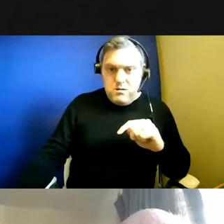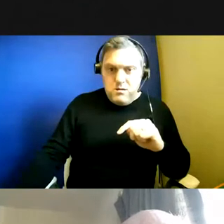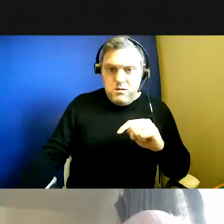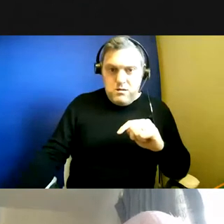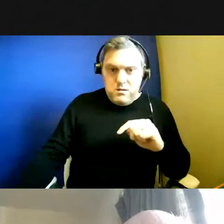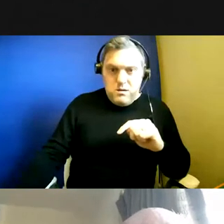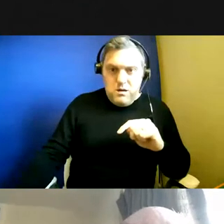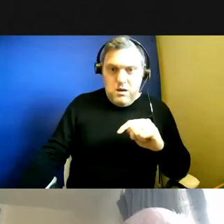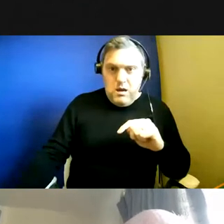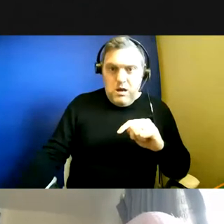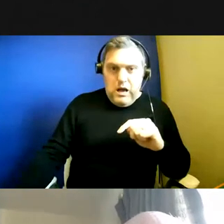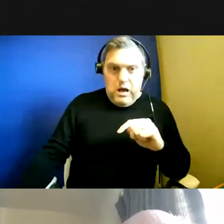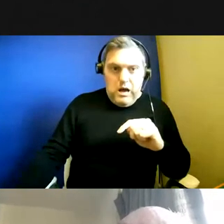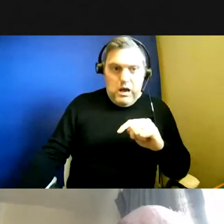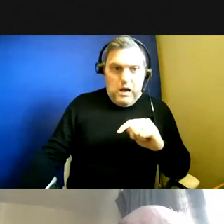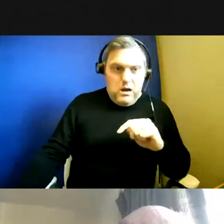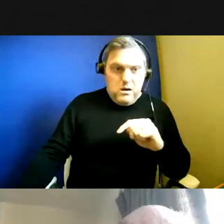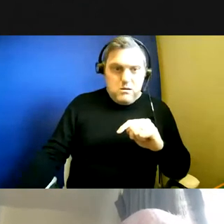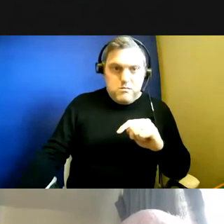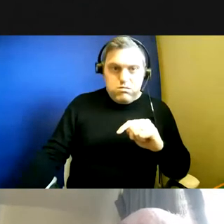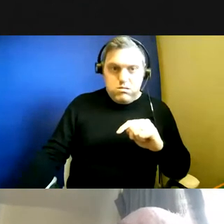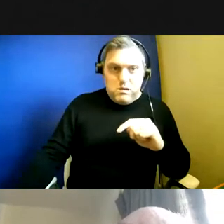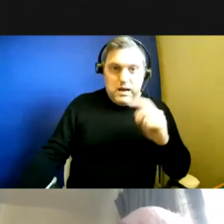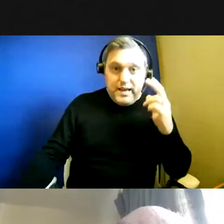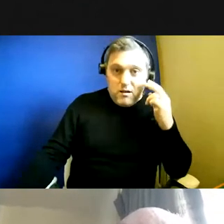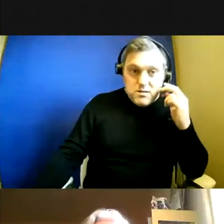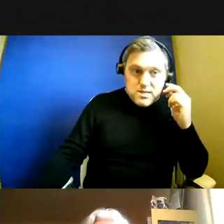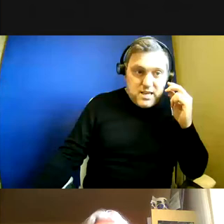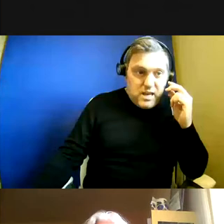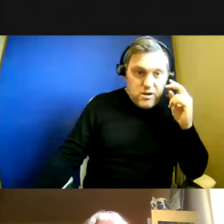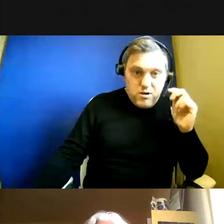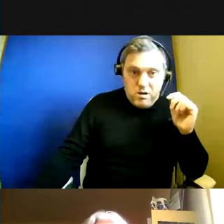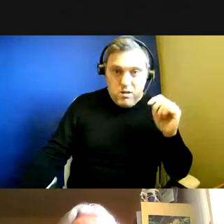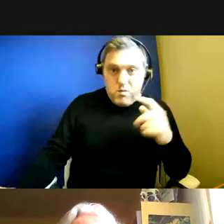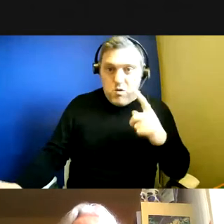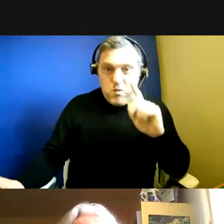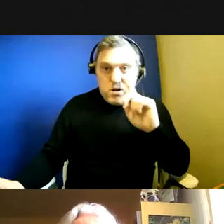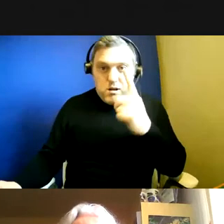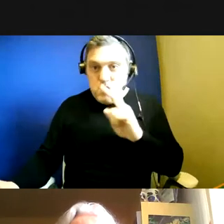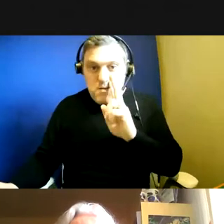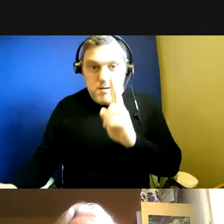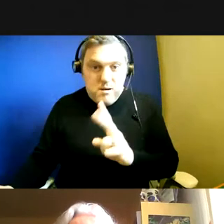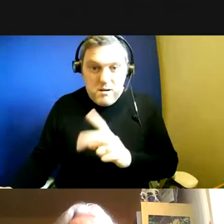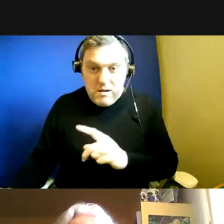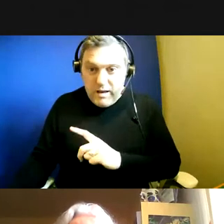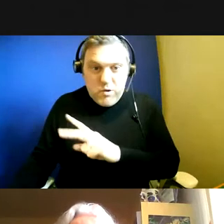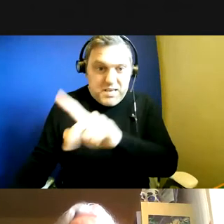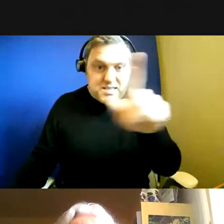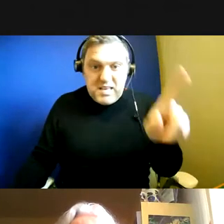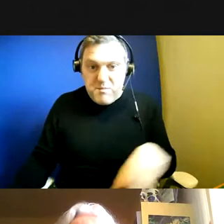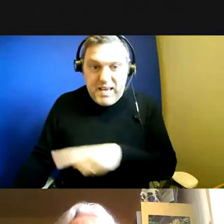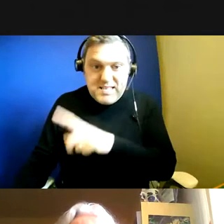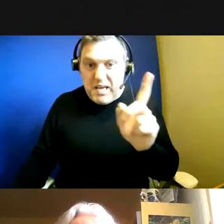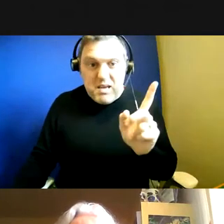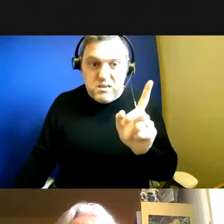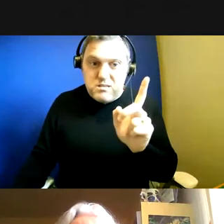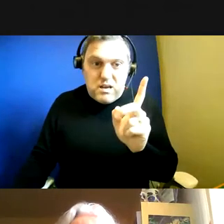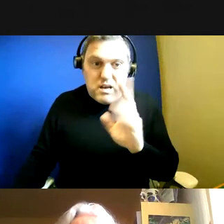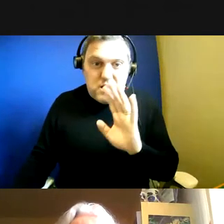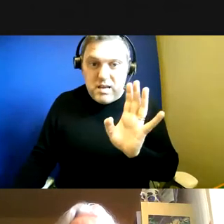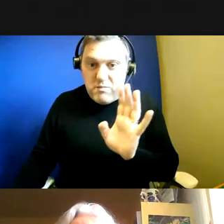now? Simon, are you able to take her question? I can't see her at the moment. I can only see the